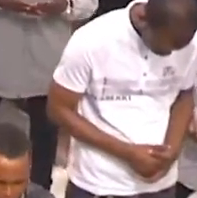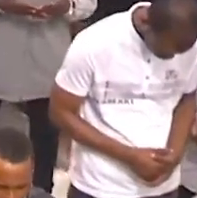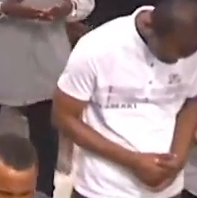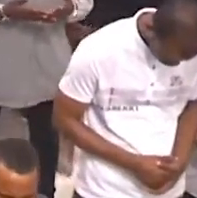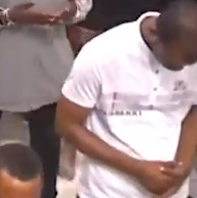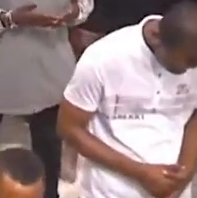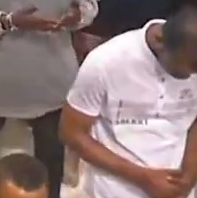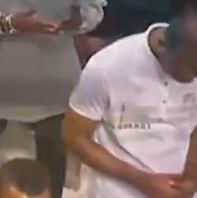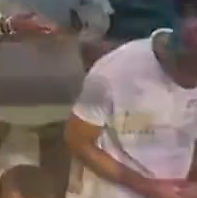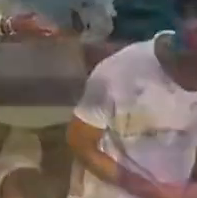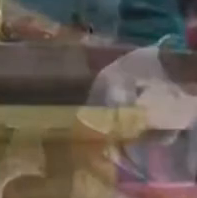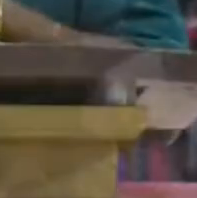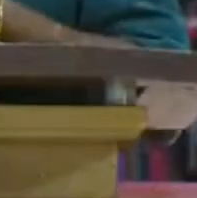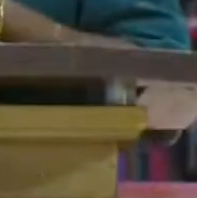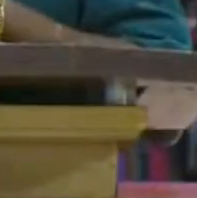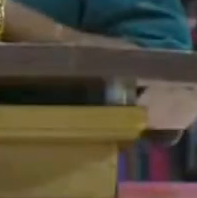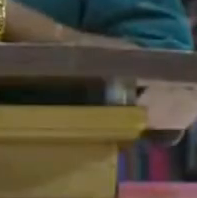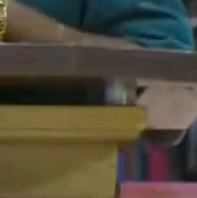And